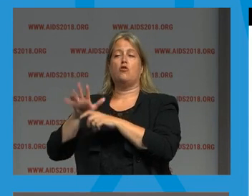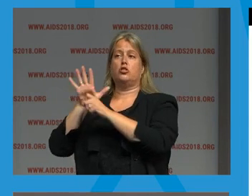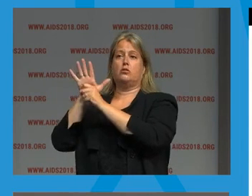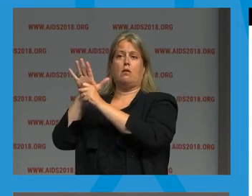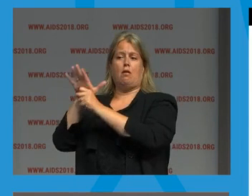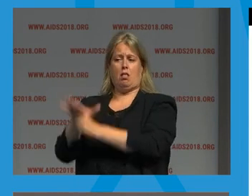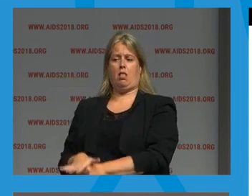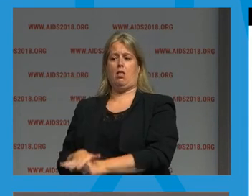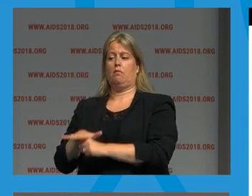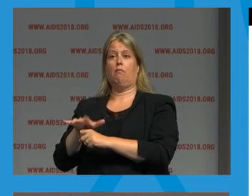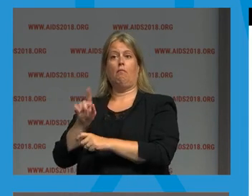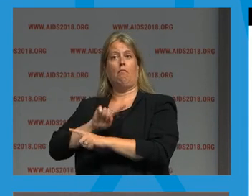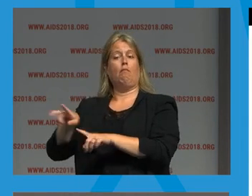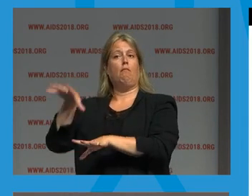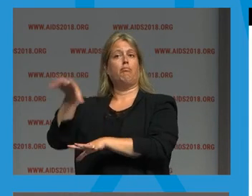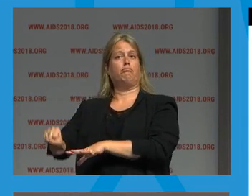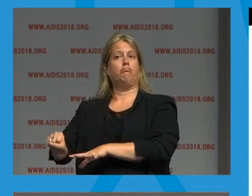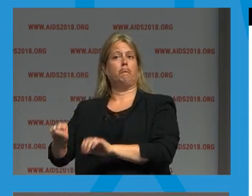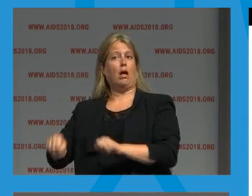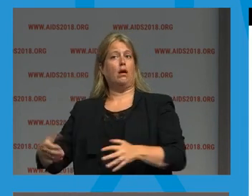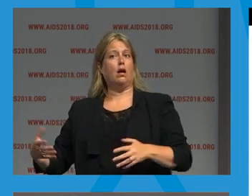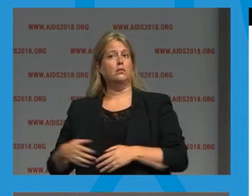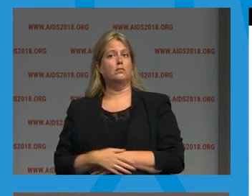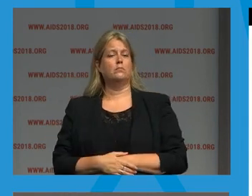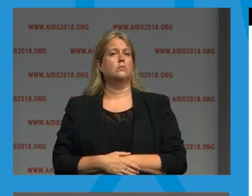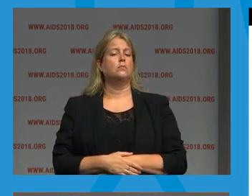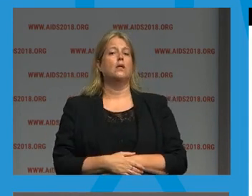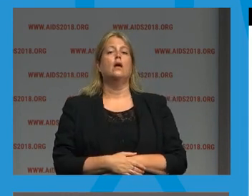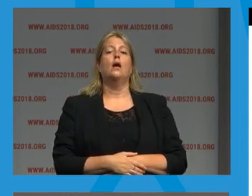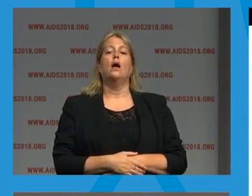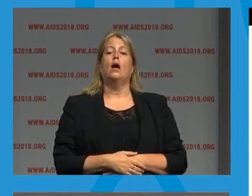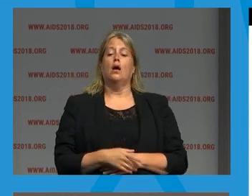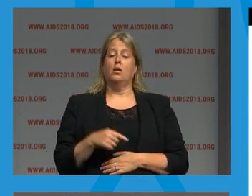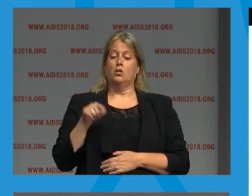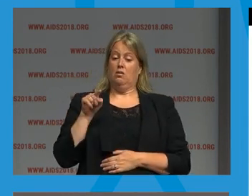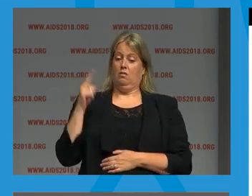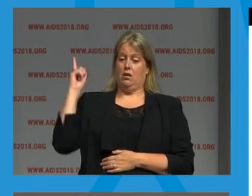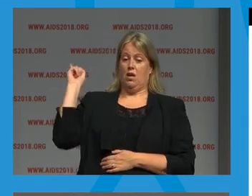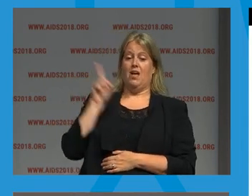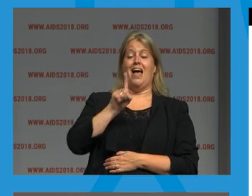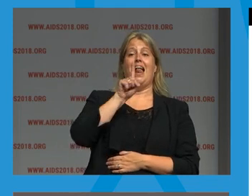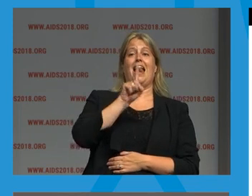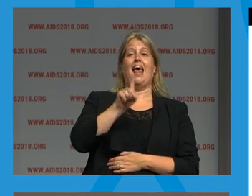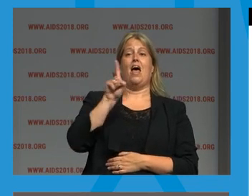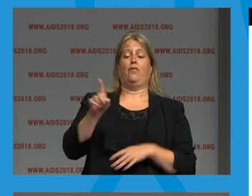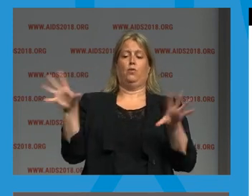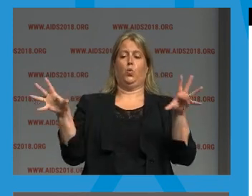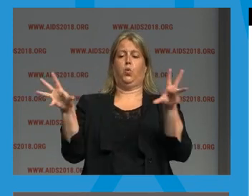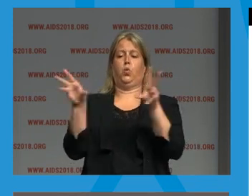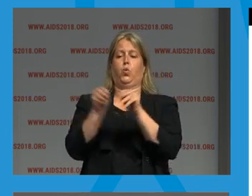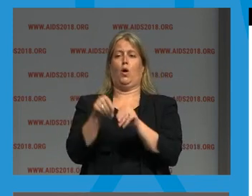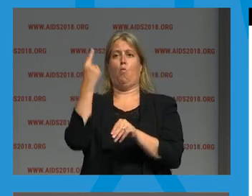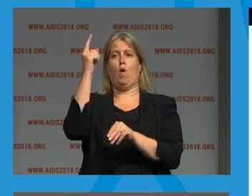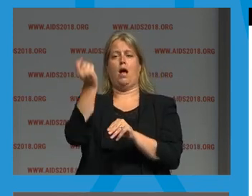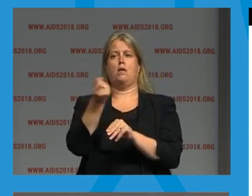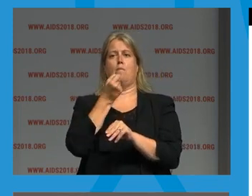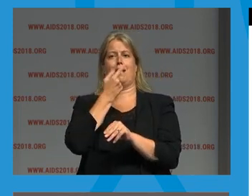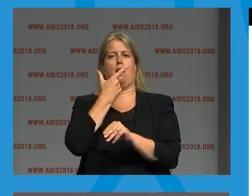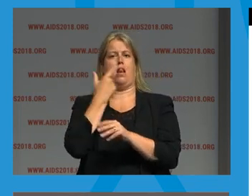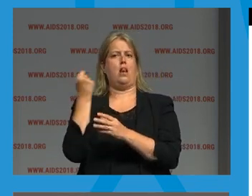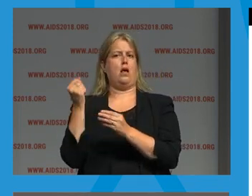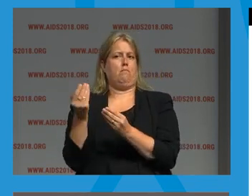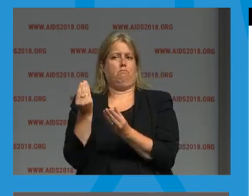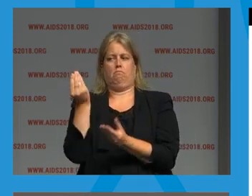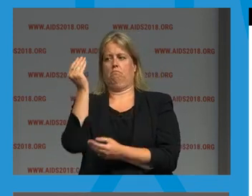detectable level. And as shown here, there are 11 formulations in one pill that can